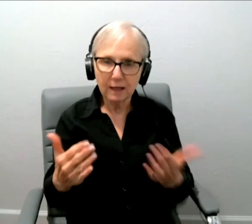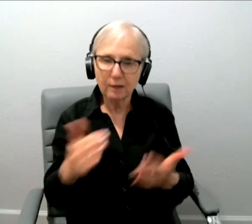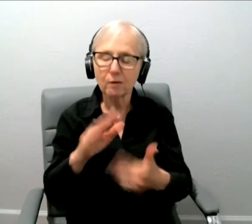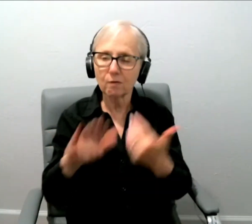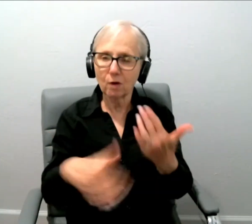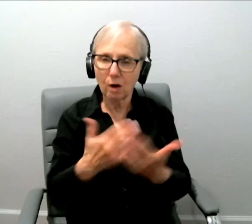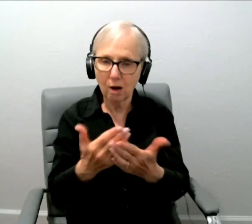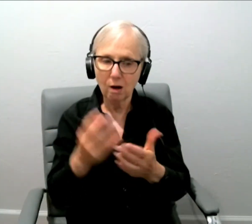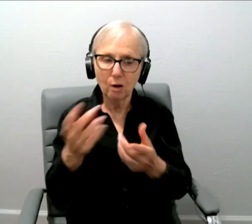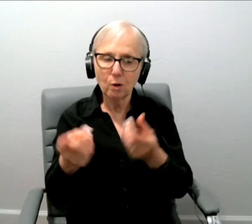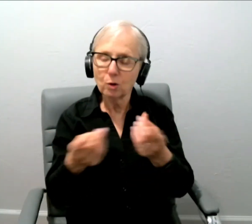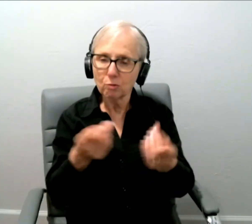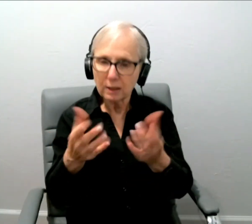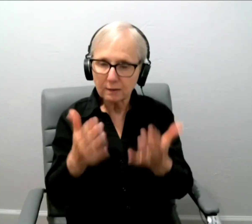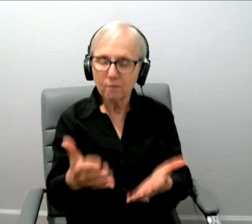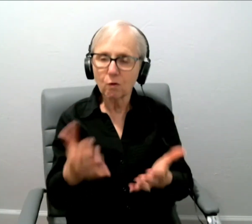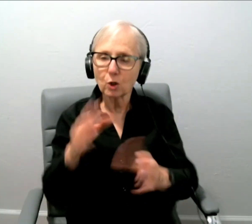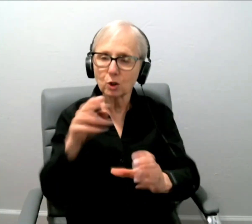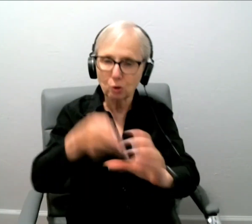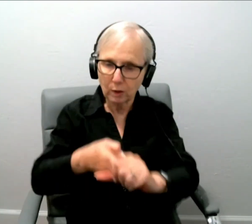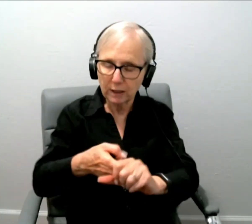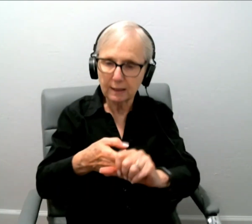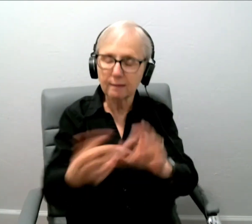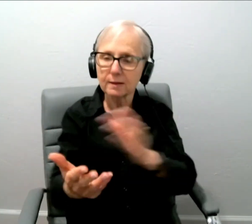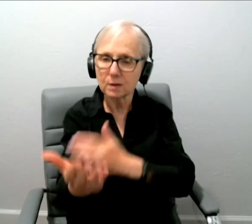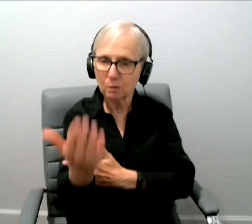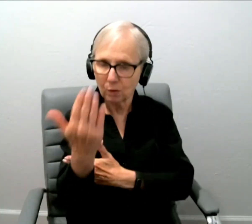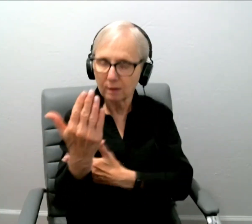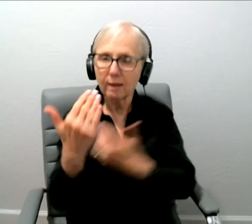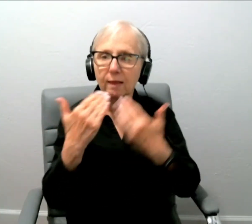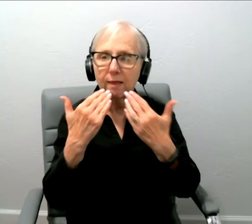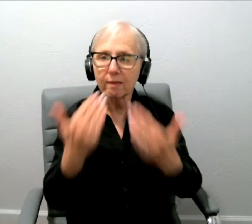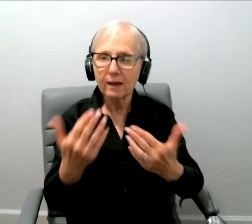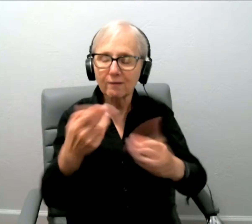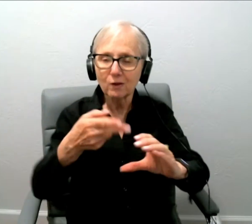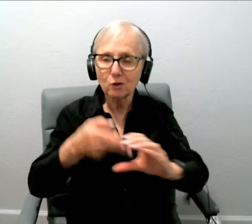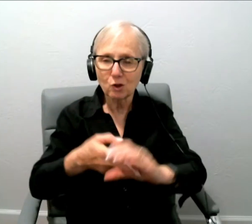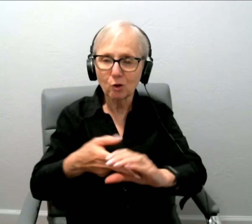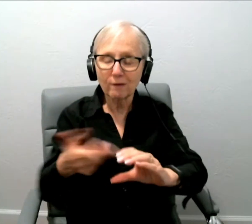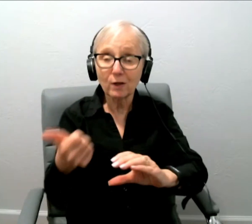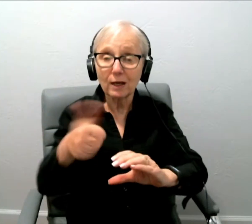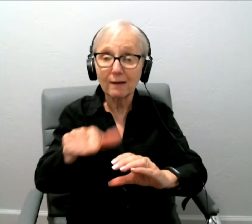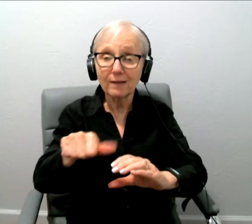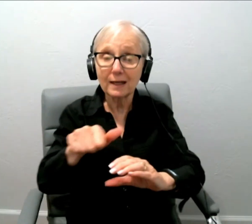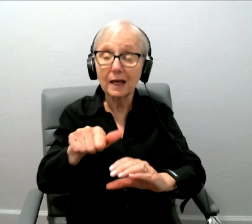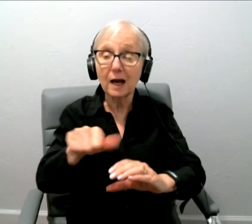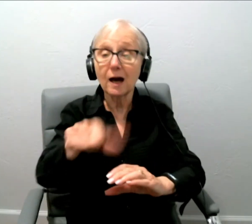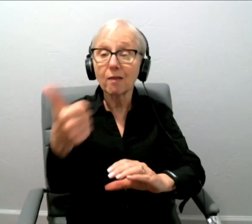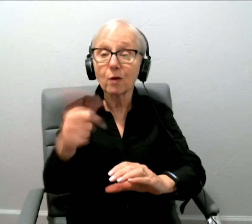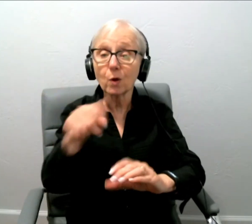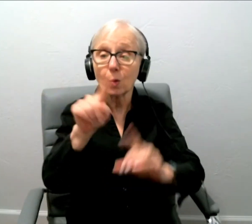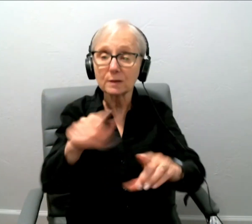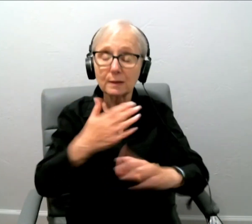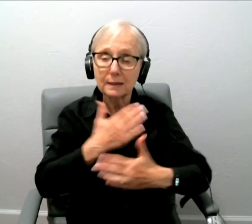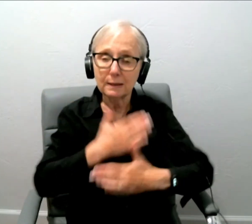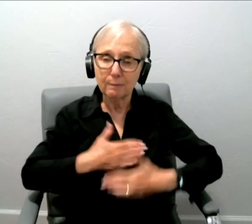Deputy Director Herrero for joining us this morning, and thank you all for joining as well. If you have any follow-up questions for us, please